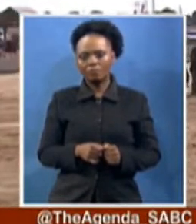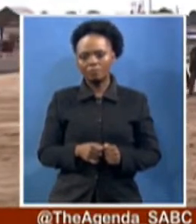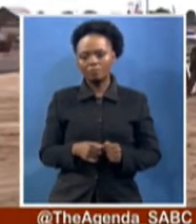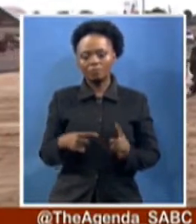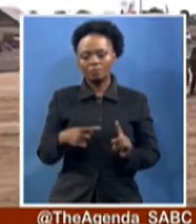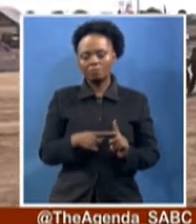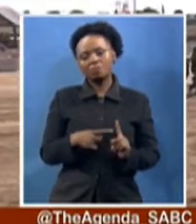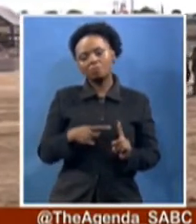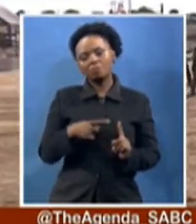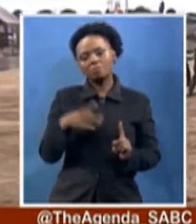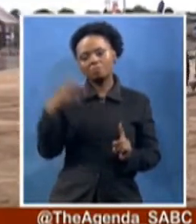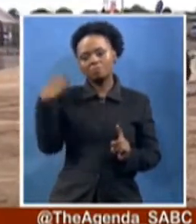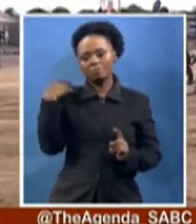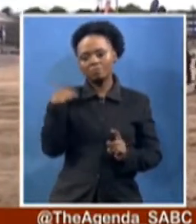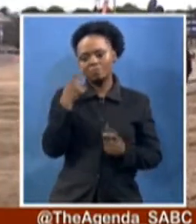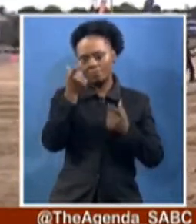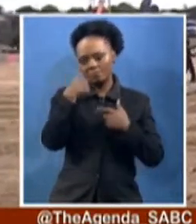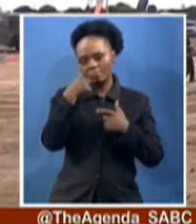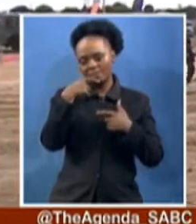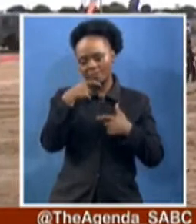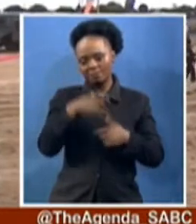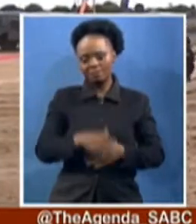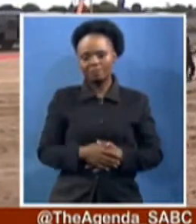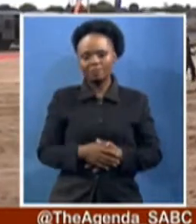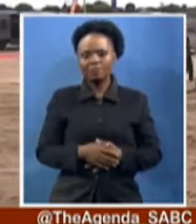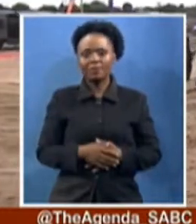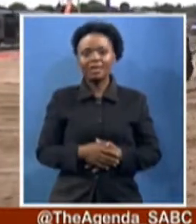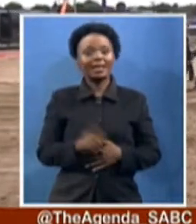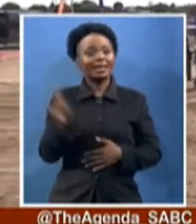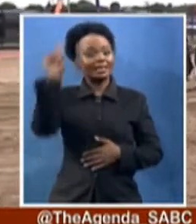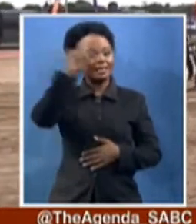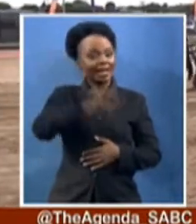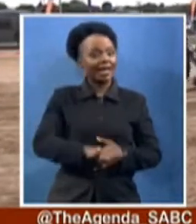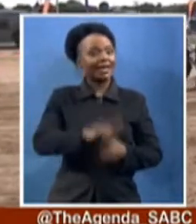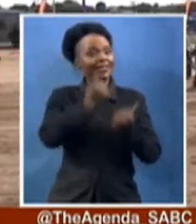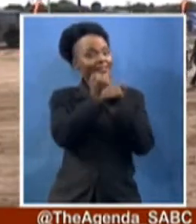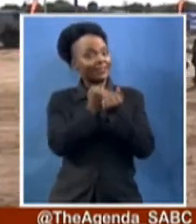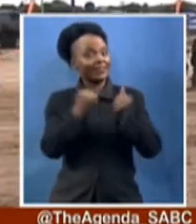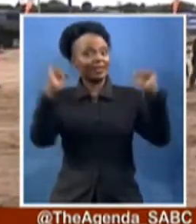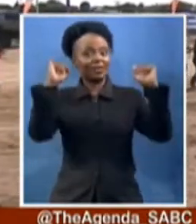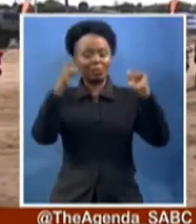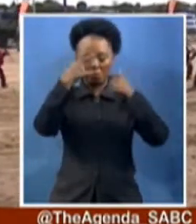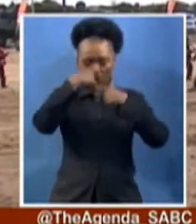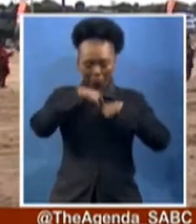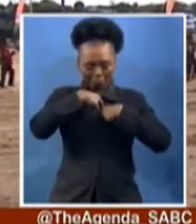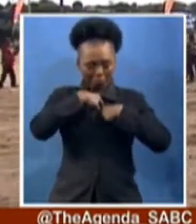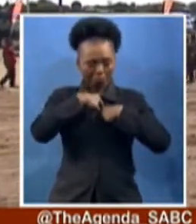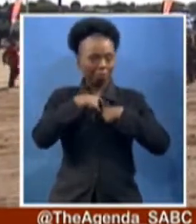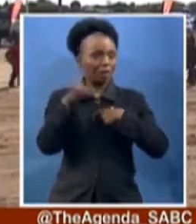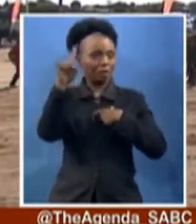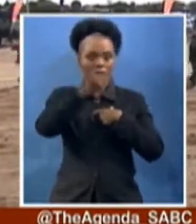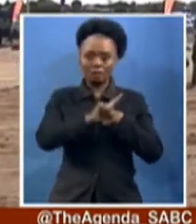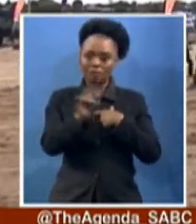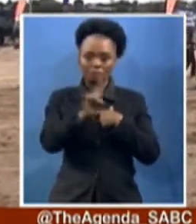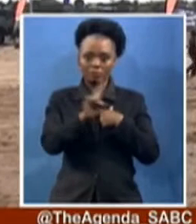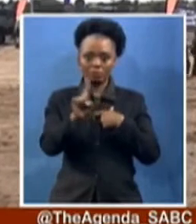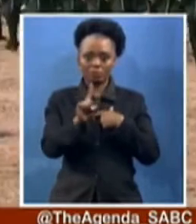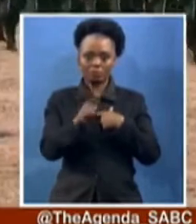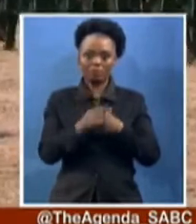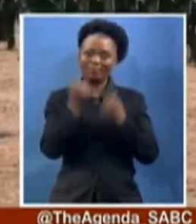It's Freedom Day, not Mourning Day. Can we see that? Can we see that it's Freedom